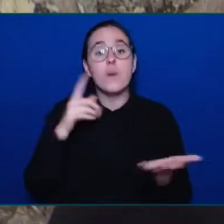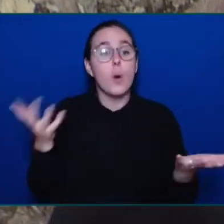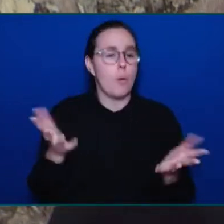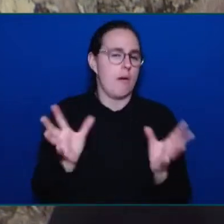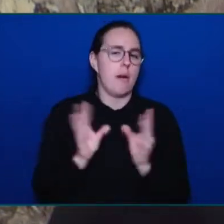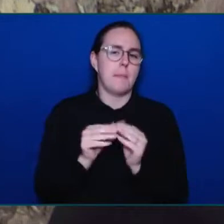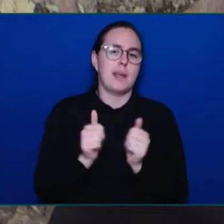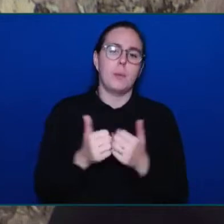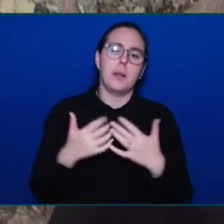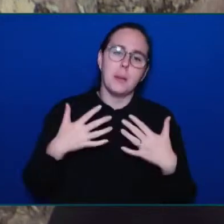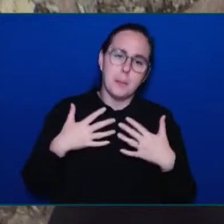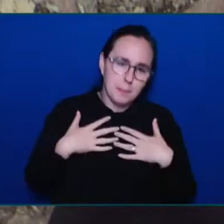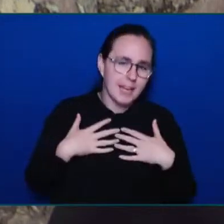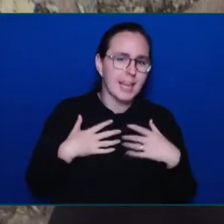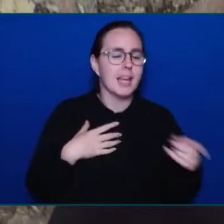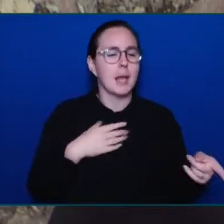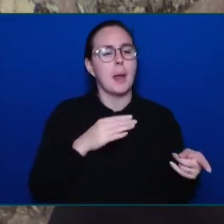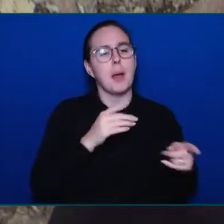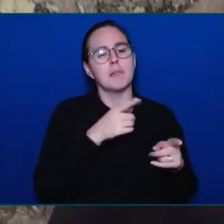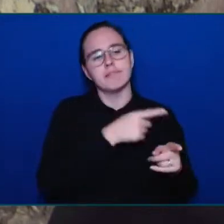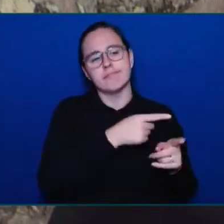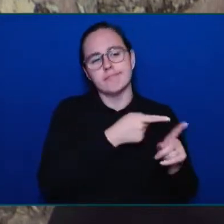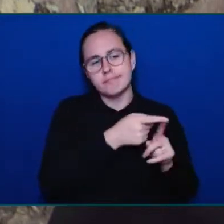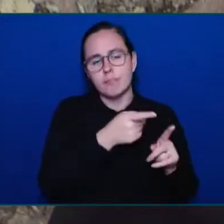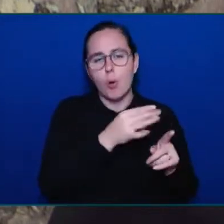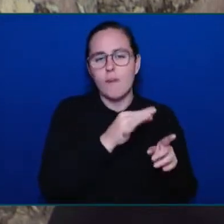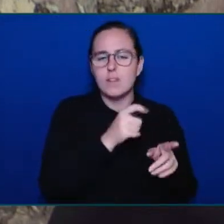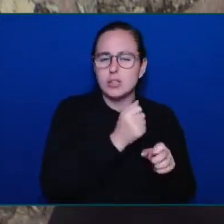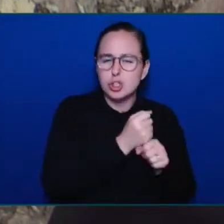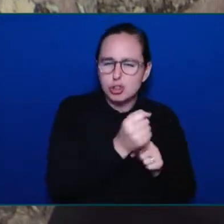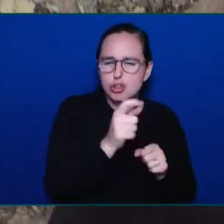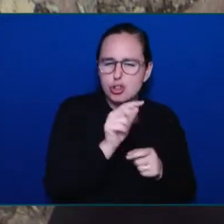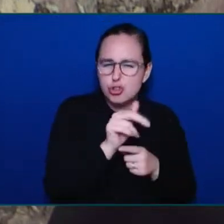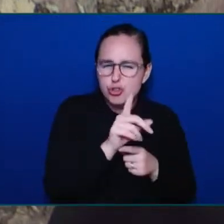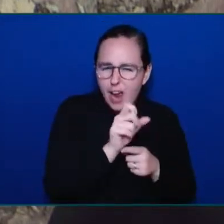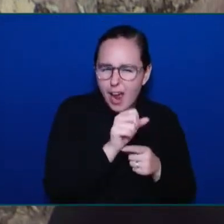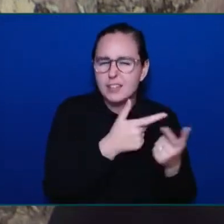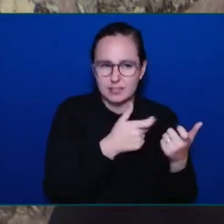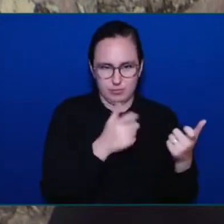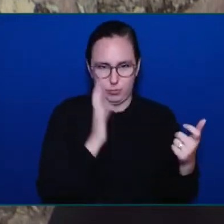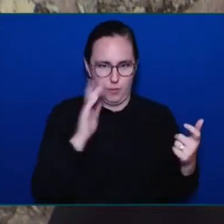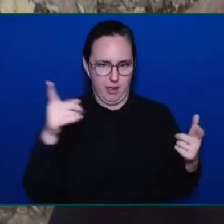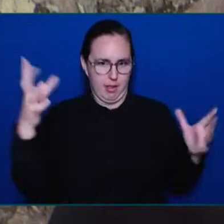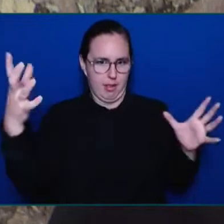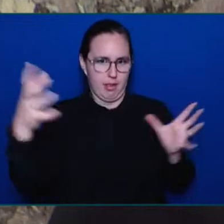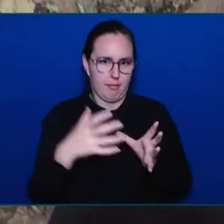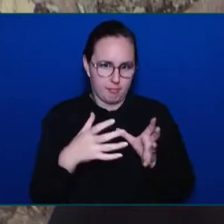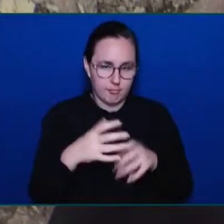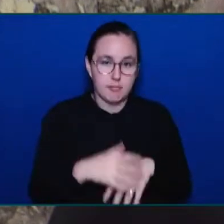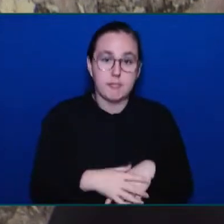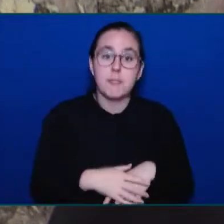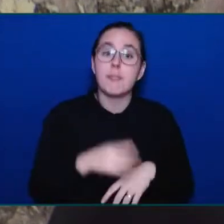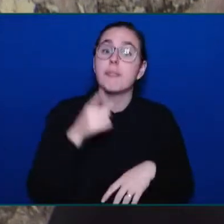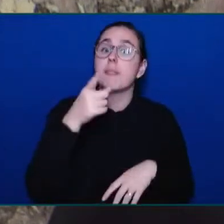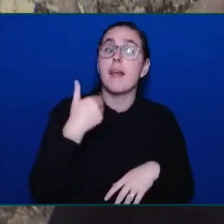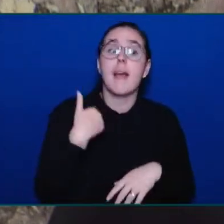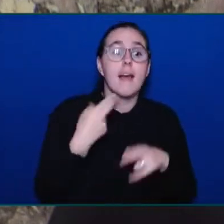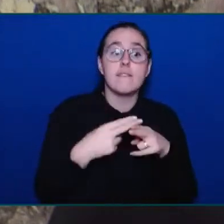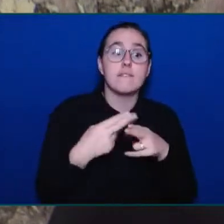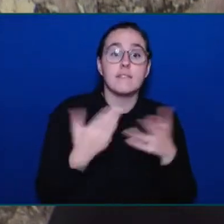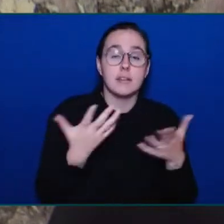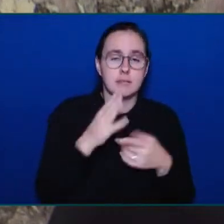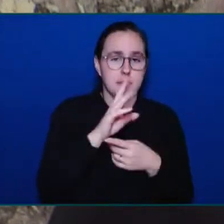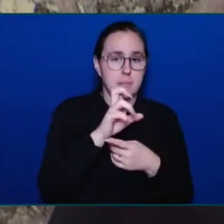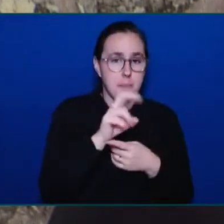it, see spark fly. They are here, Bryn Burke from BC Building Trades, Al Phillips,